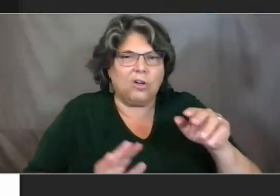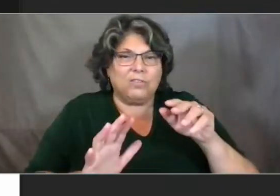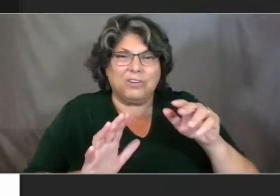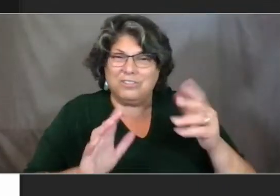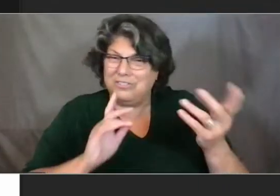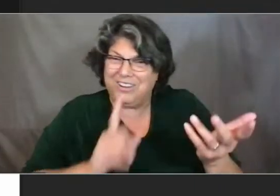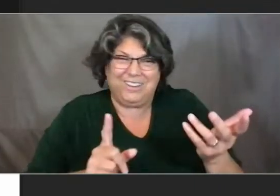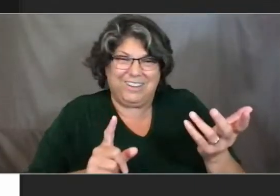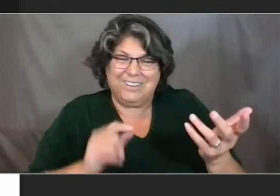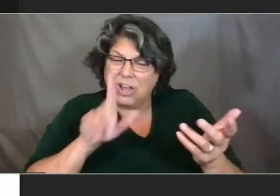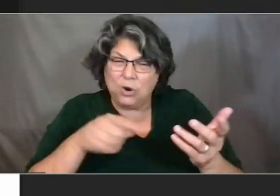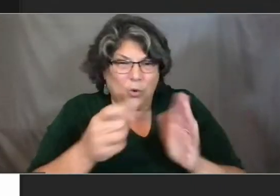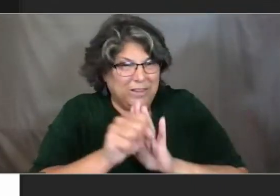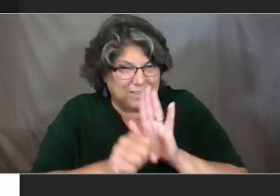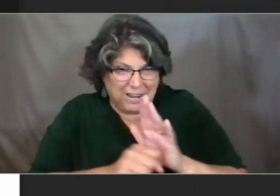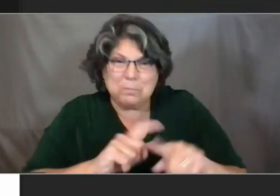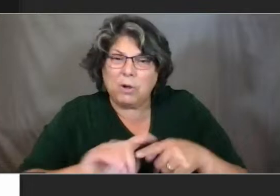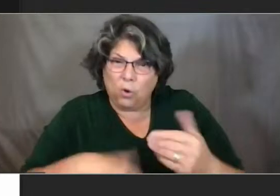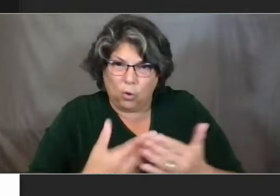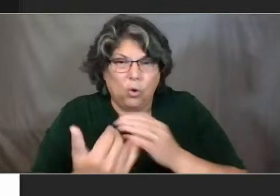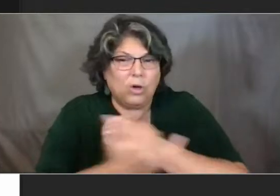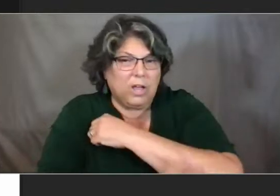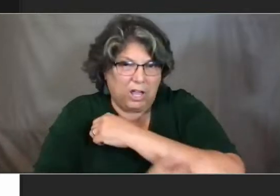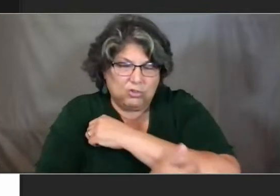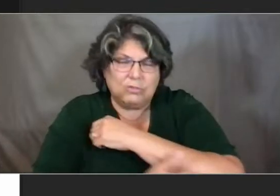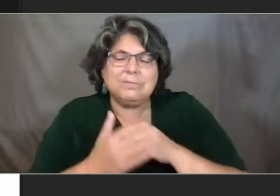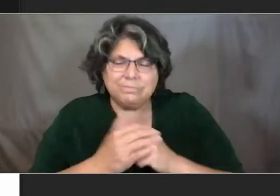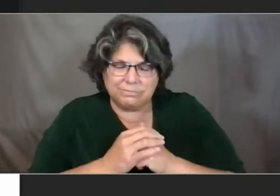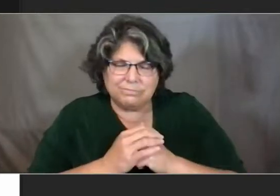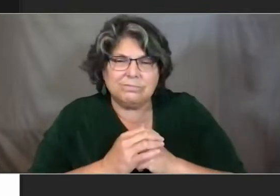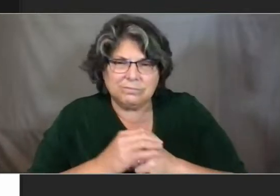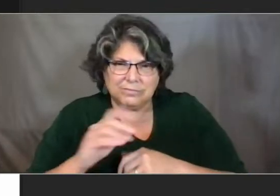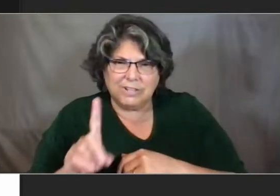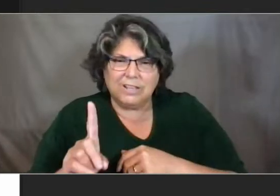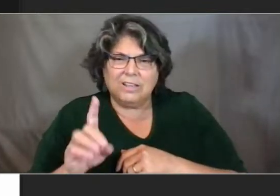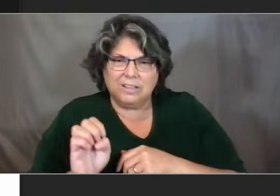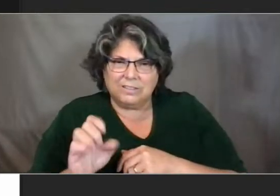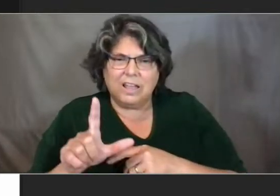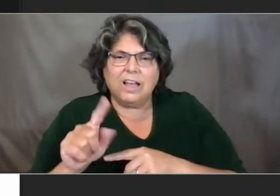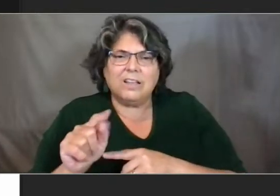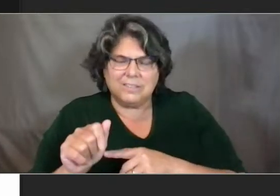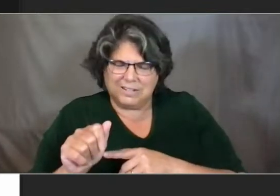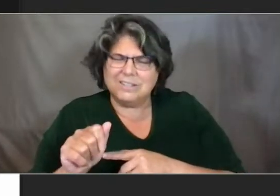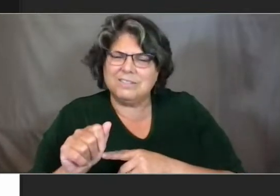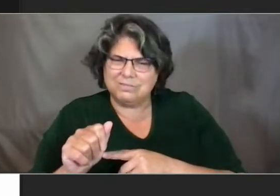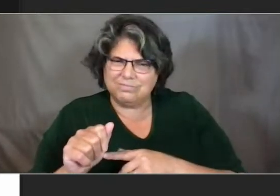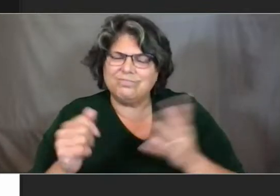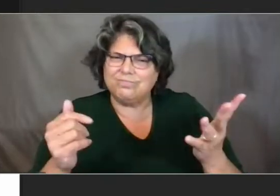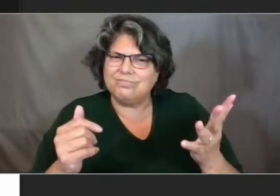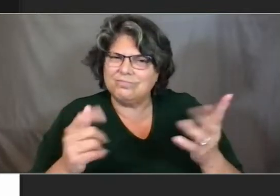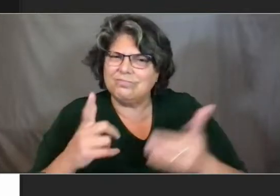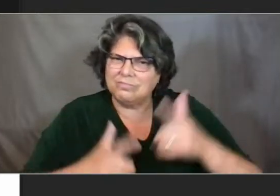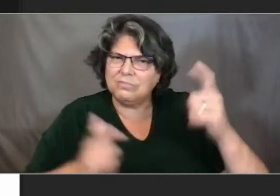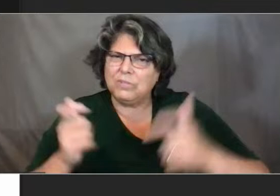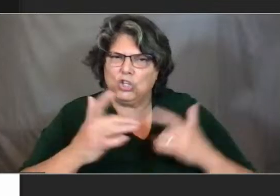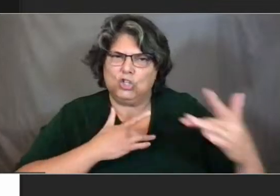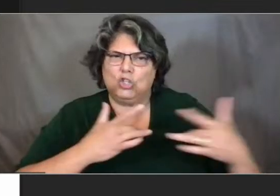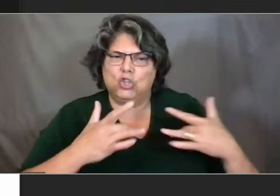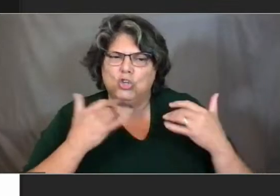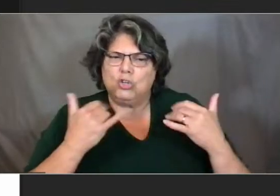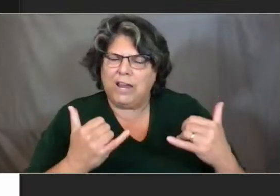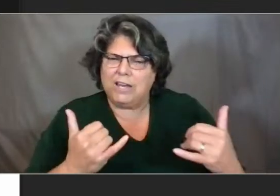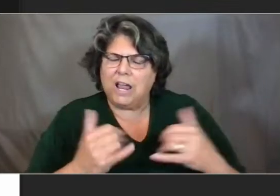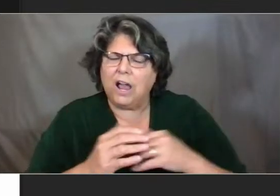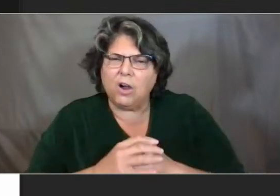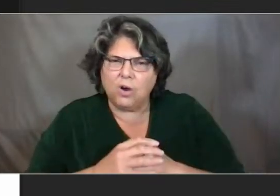the news, that delta is pretty much everywhere. We're seeing that as the primary variant of concern that's spreading. And